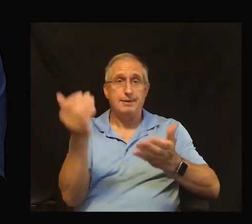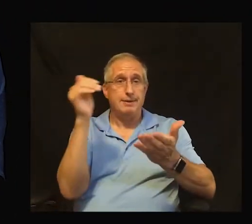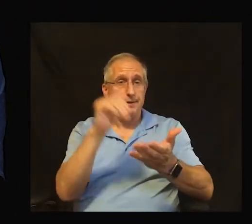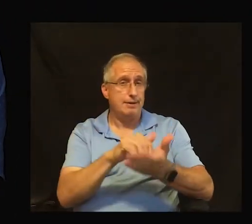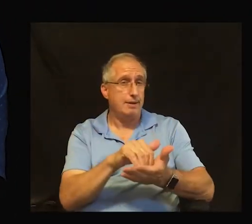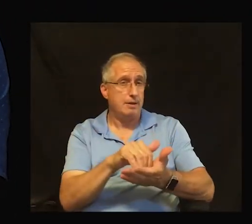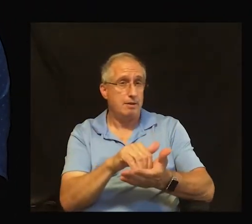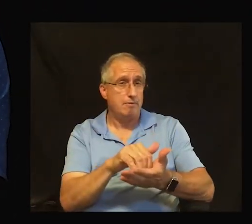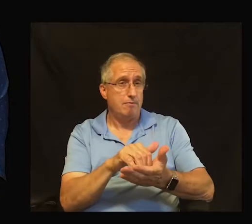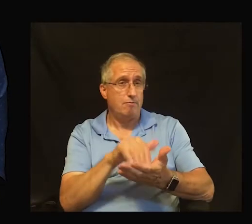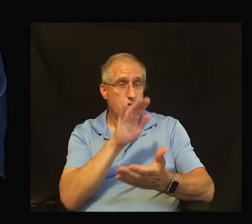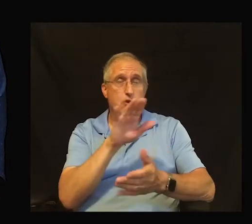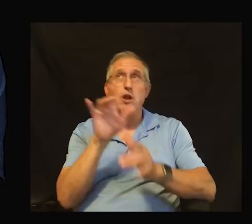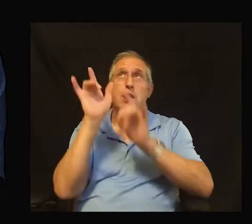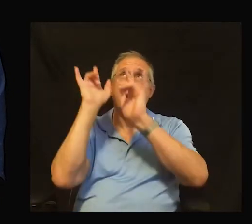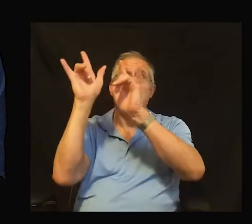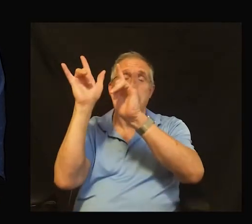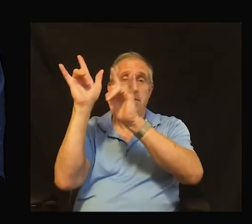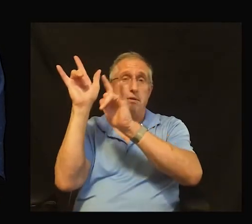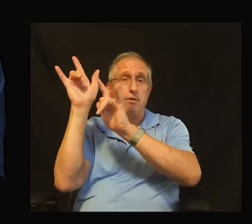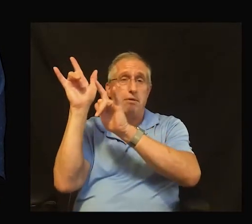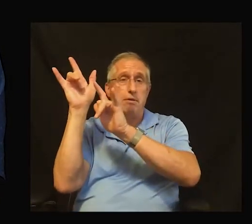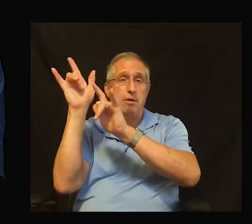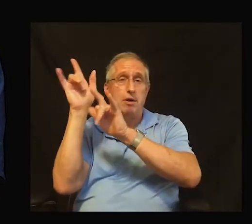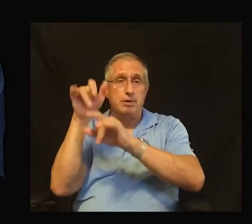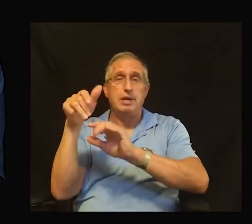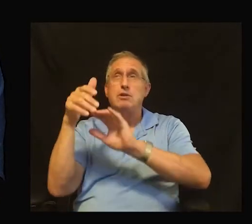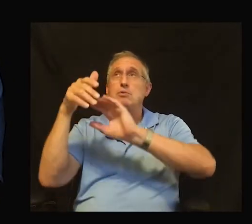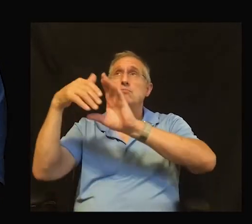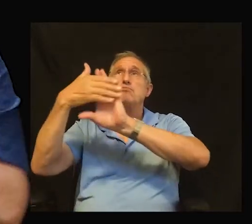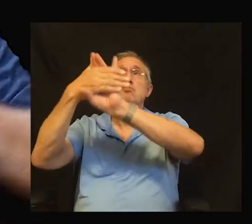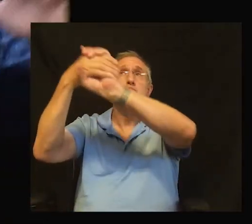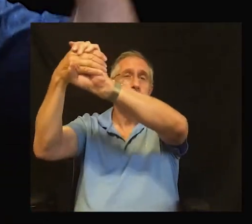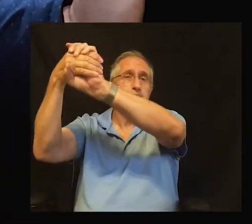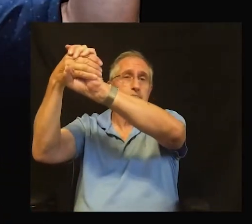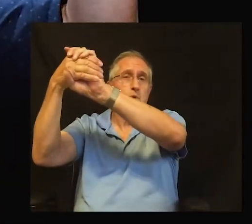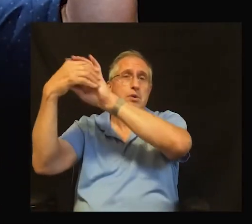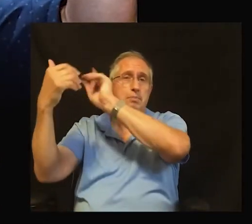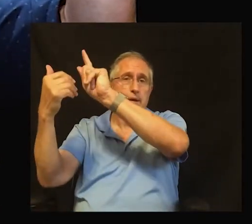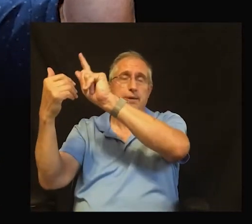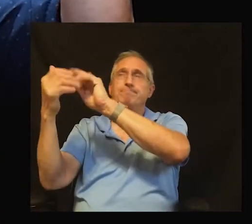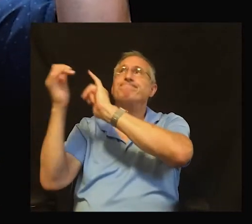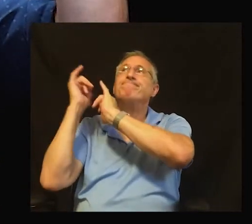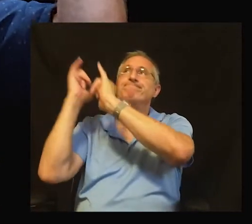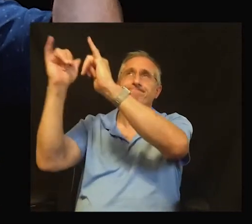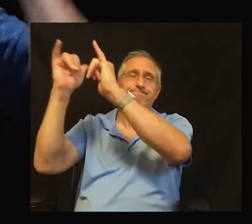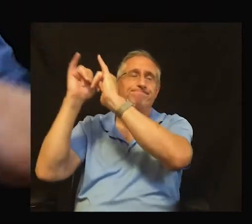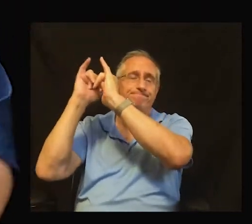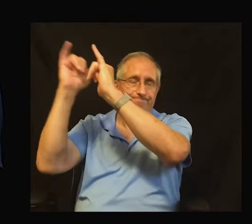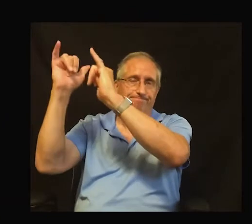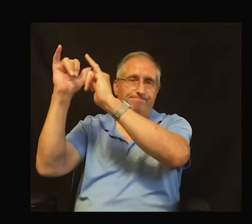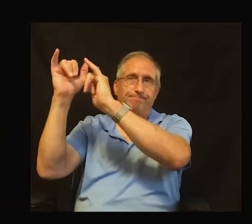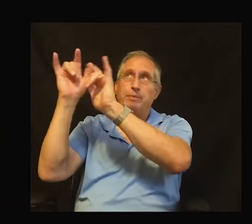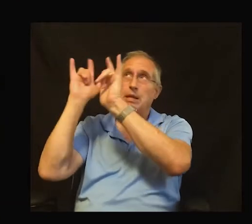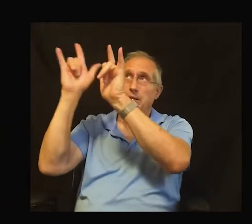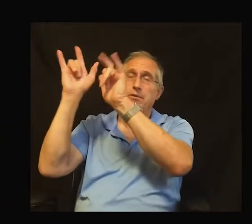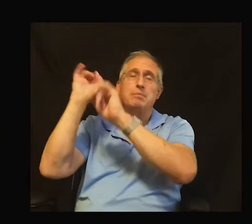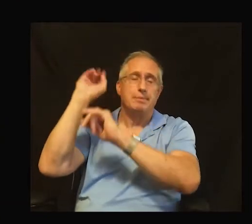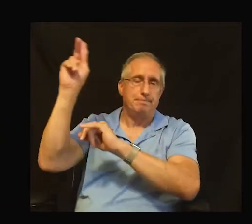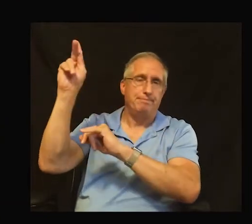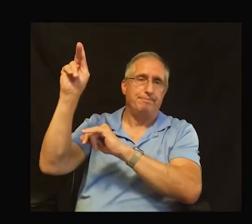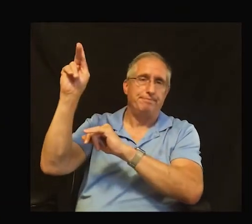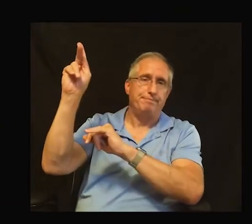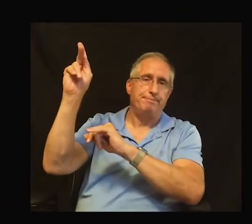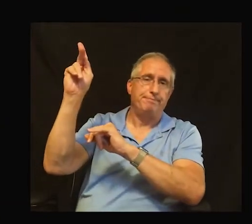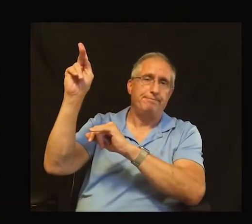today is a rededication of your love for Christ, you need to squeeze that hand back and say, "Me too. I love